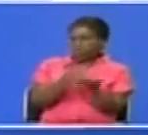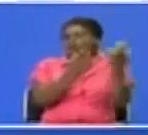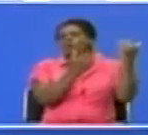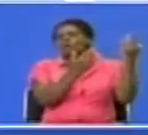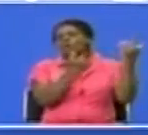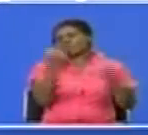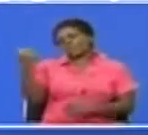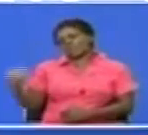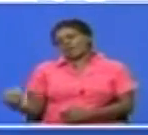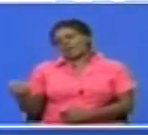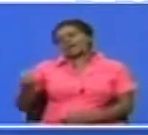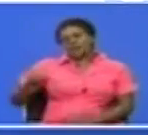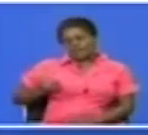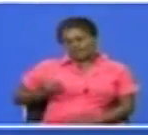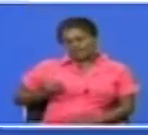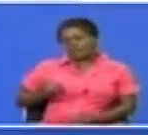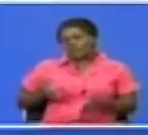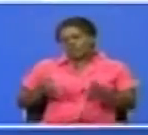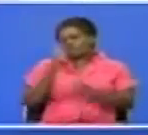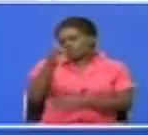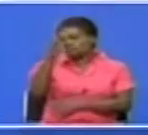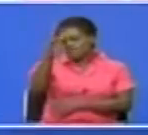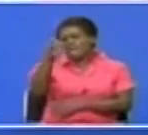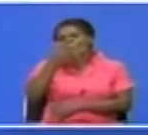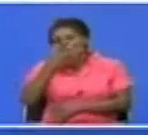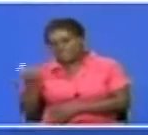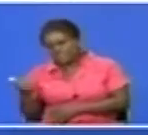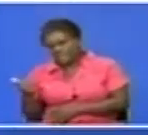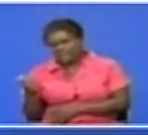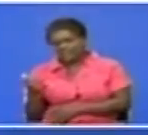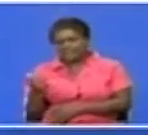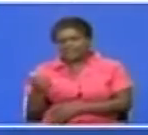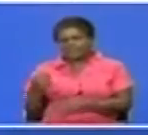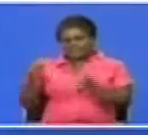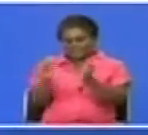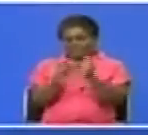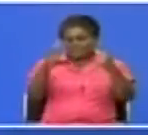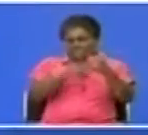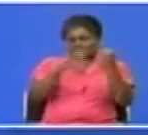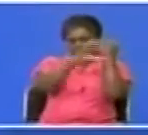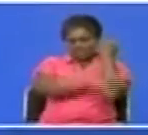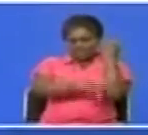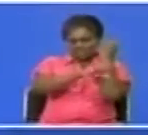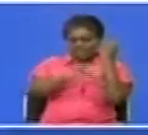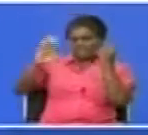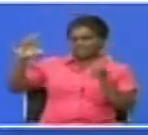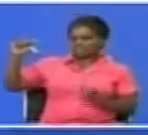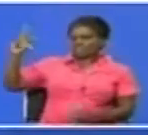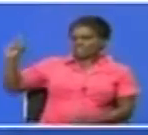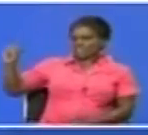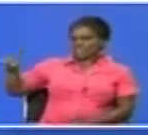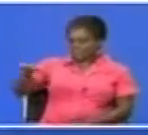of young girls here that their path ahead will be better. Of the 17 counties marked as FGM